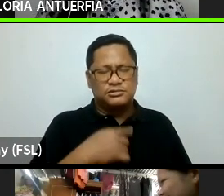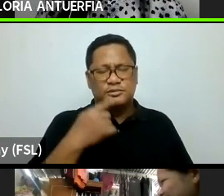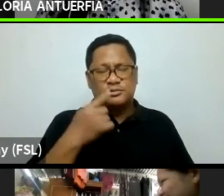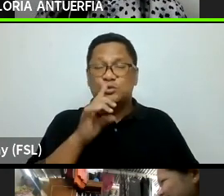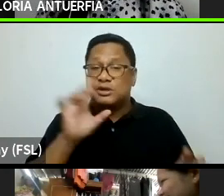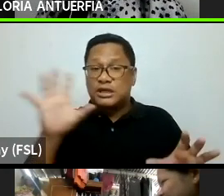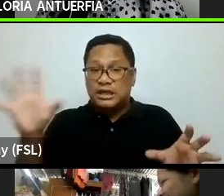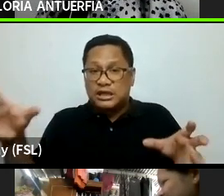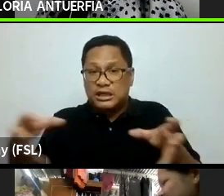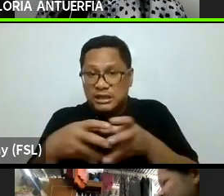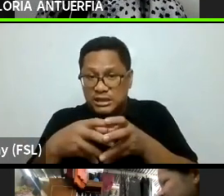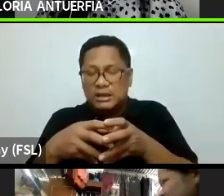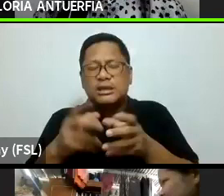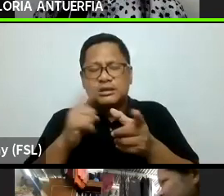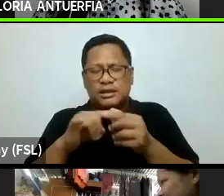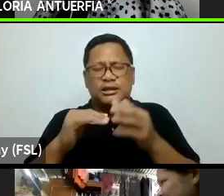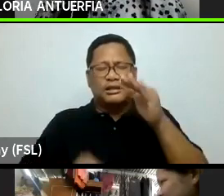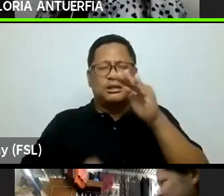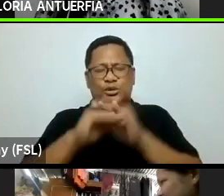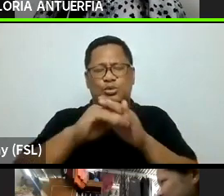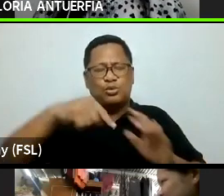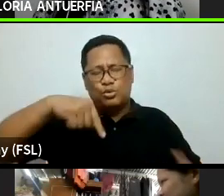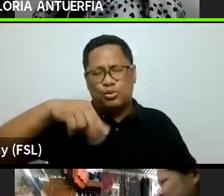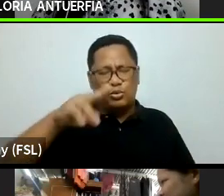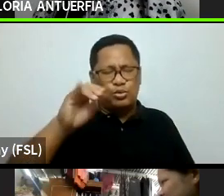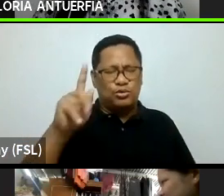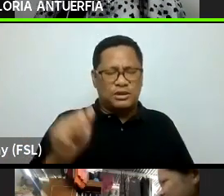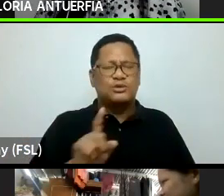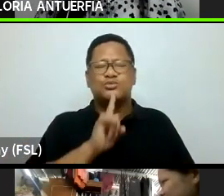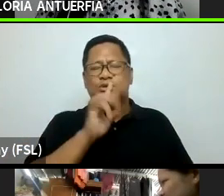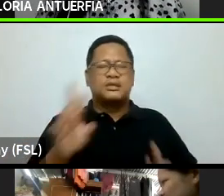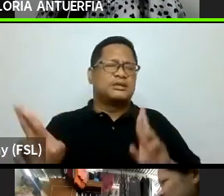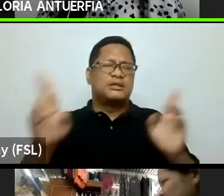pagka nakakuha ko na yung quota, at saka ako kayo i-inform na okay,